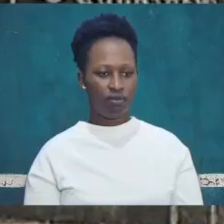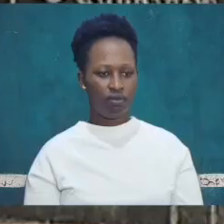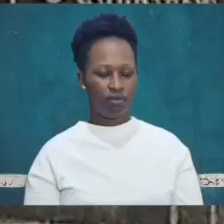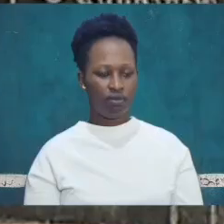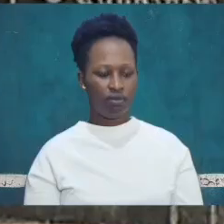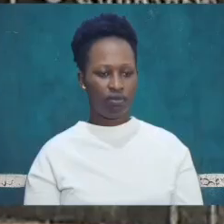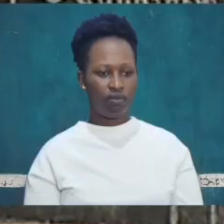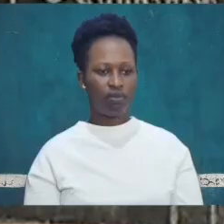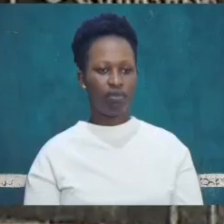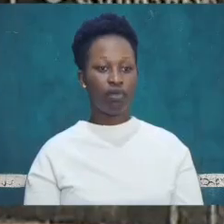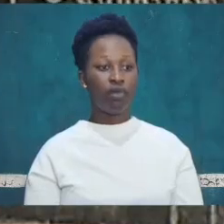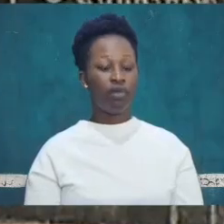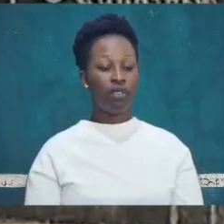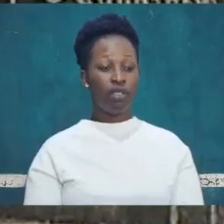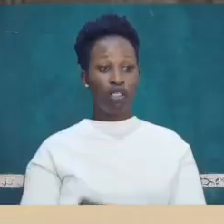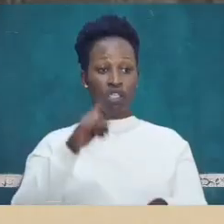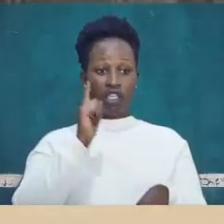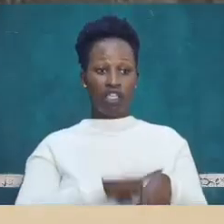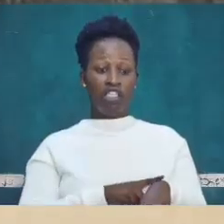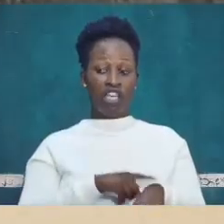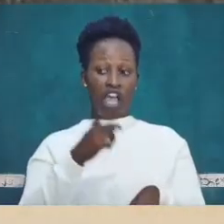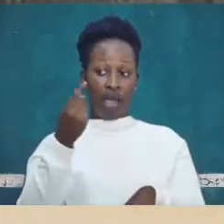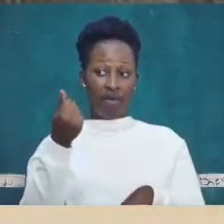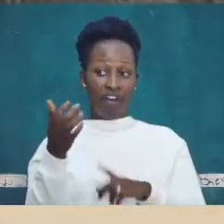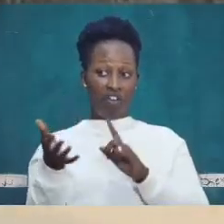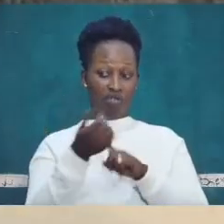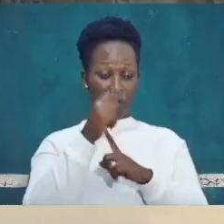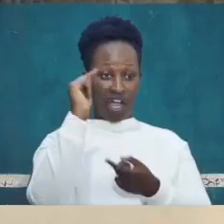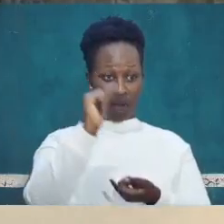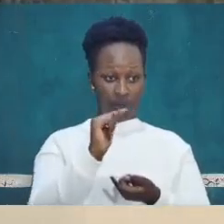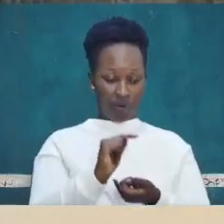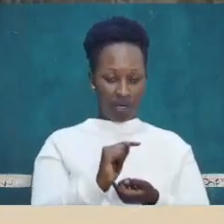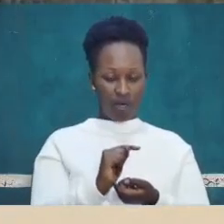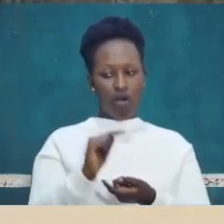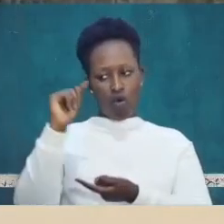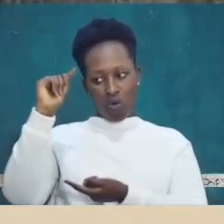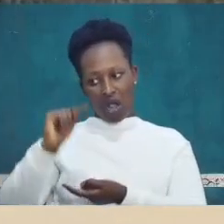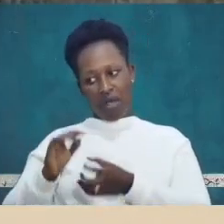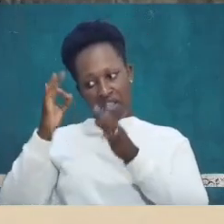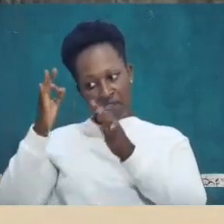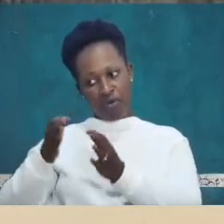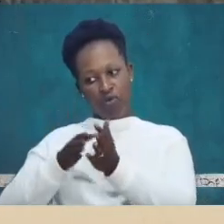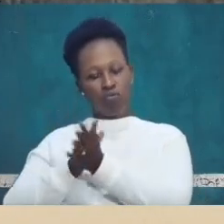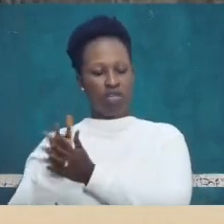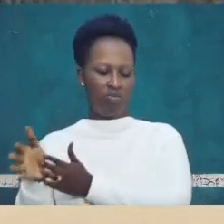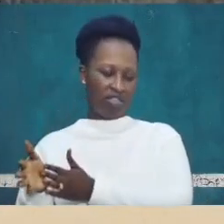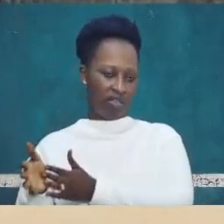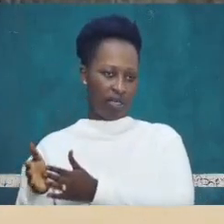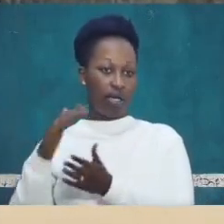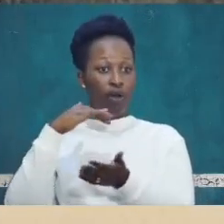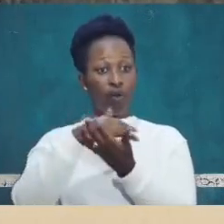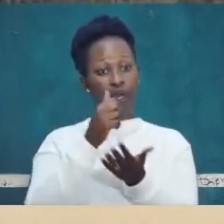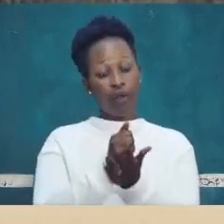reduces. Automatically here, when your income reduces, you reduce the amount of goods and services that you have been consuming